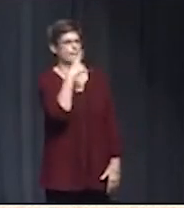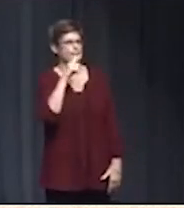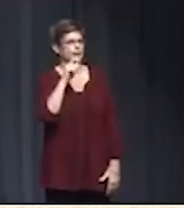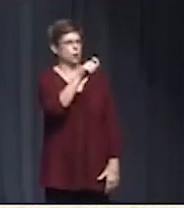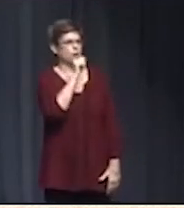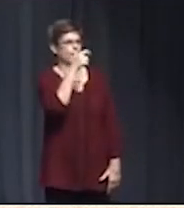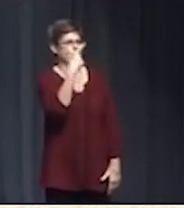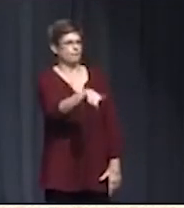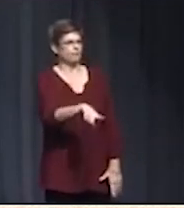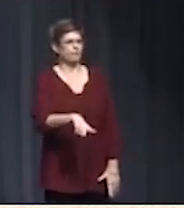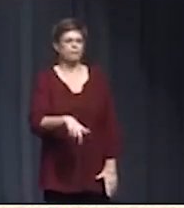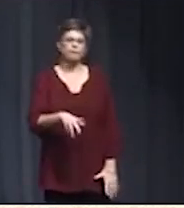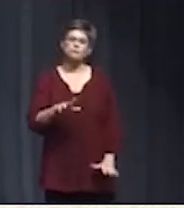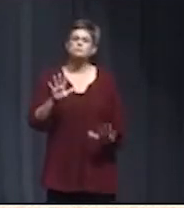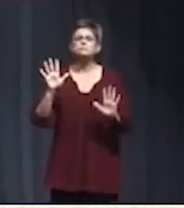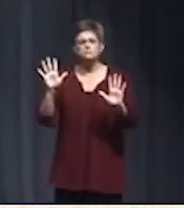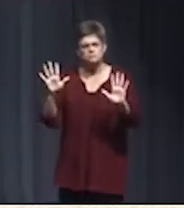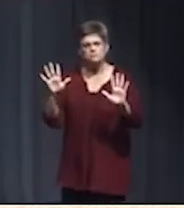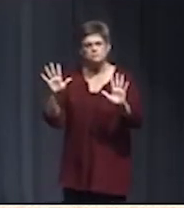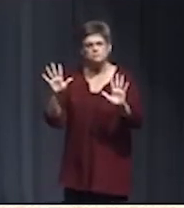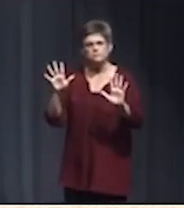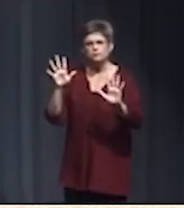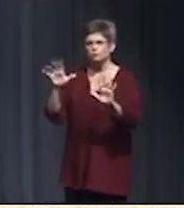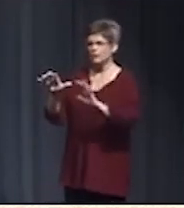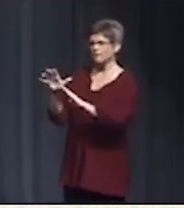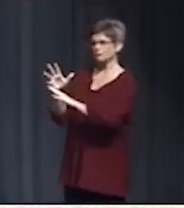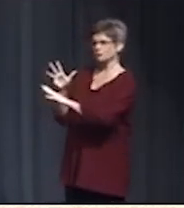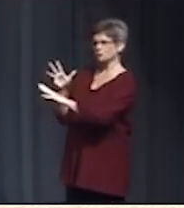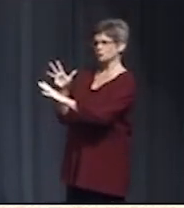But what you got to do is, again, outthink him.